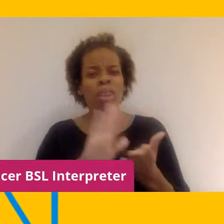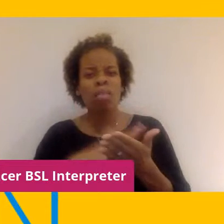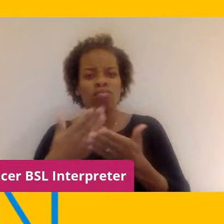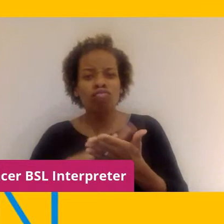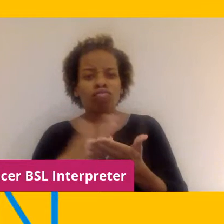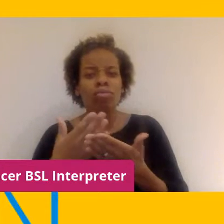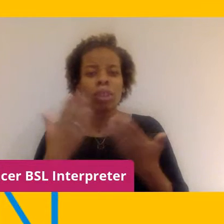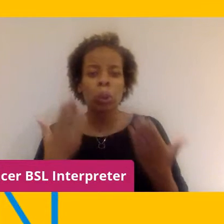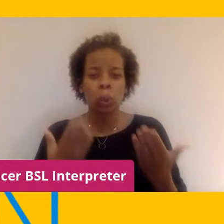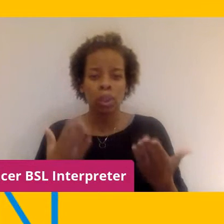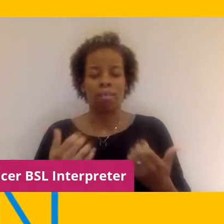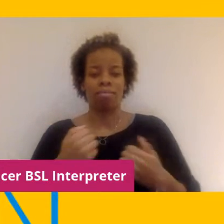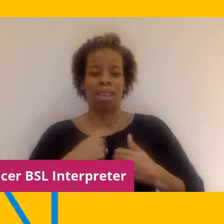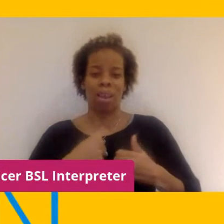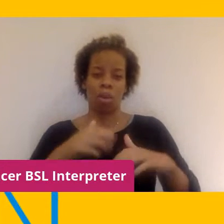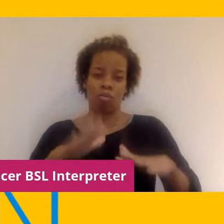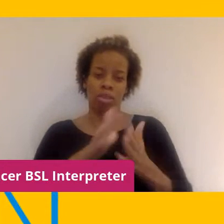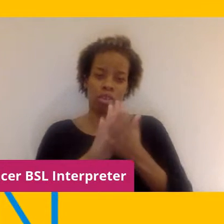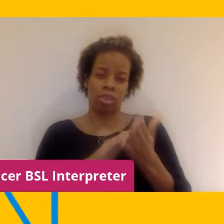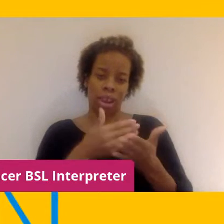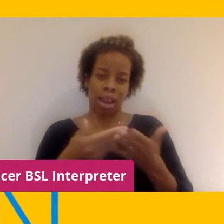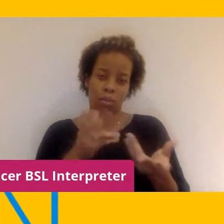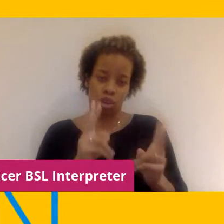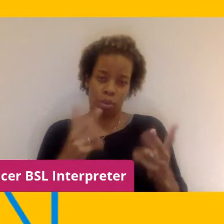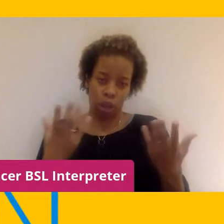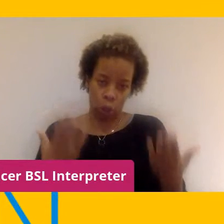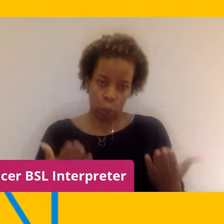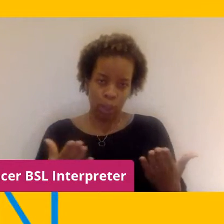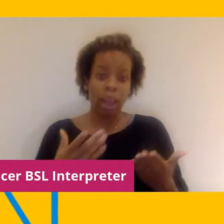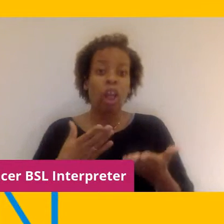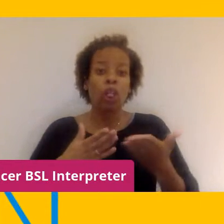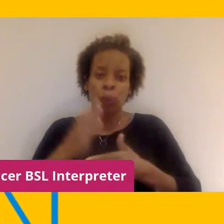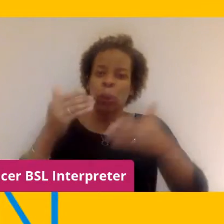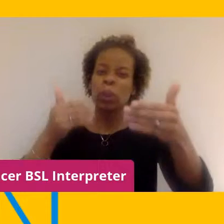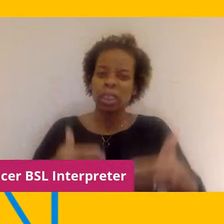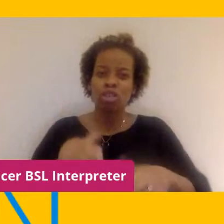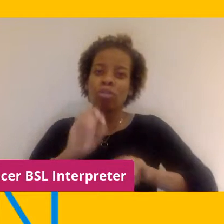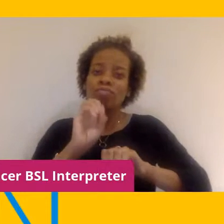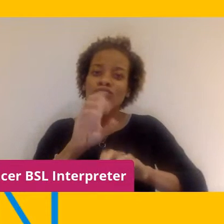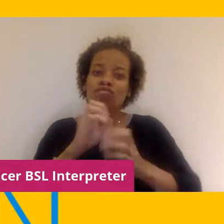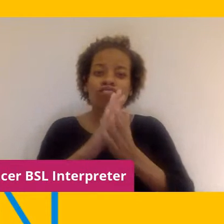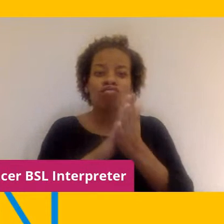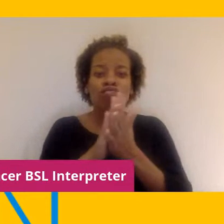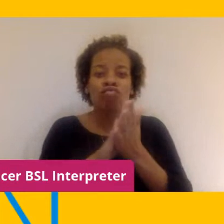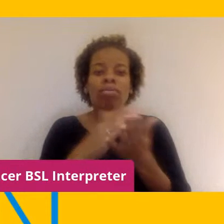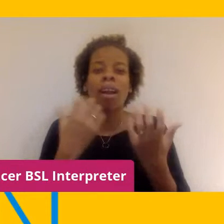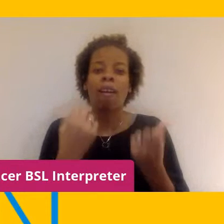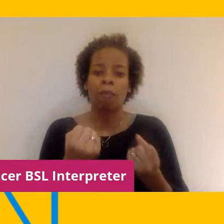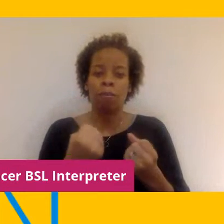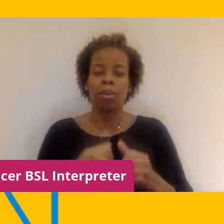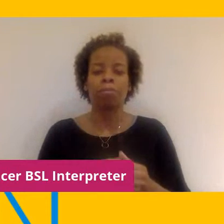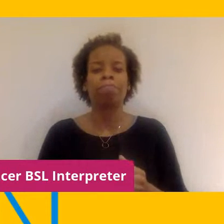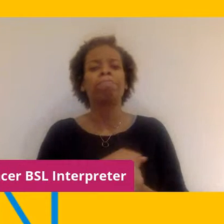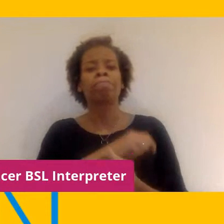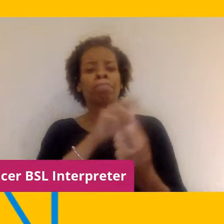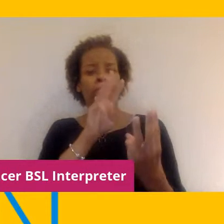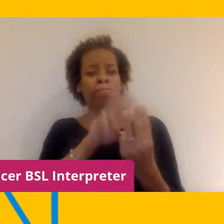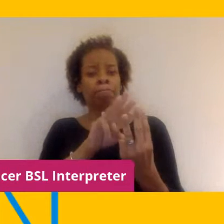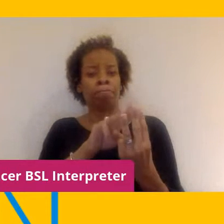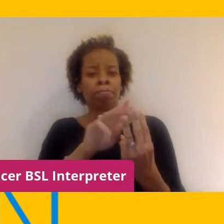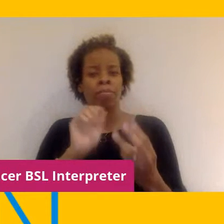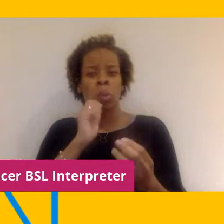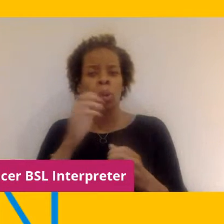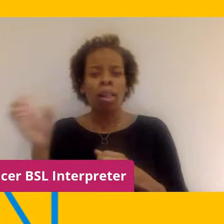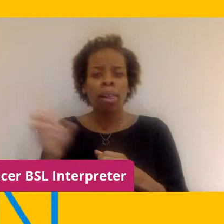Sign Language interpreter, and she'll be here throughout the session as well. The other speakers that we'll be hearing from